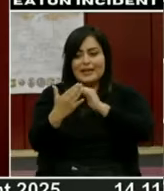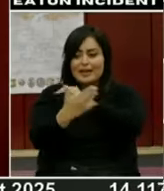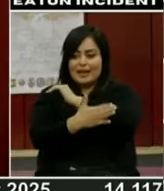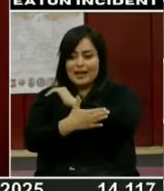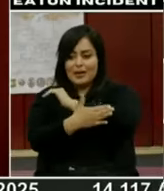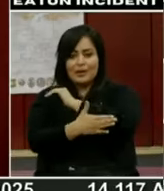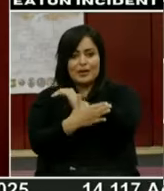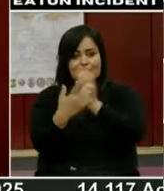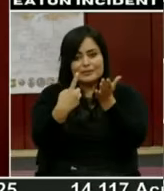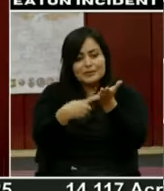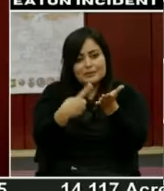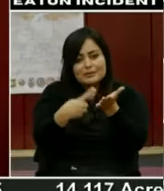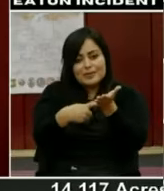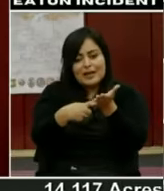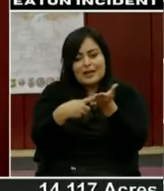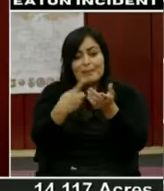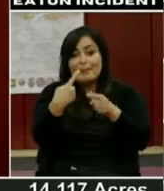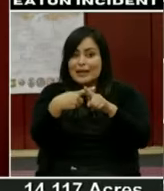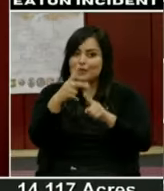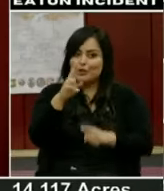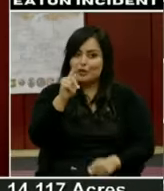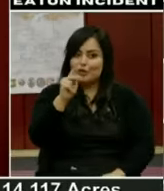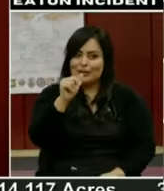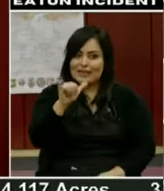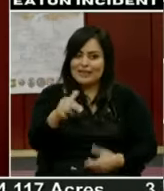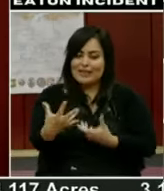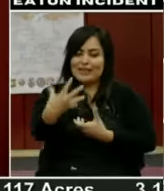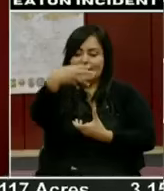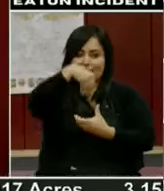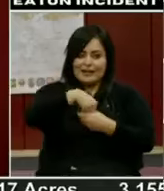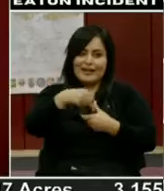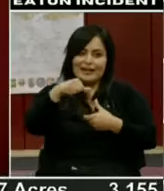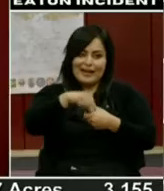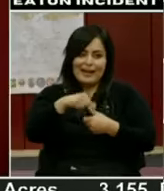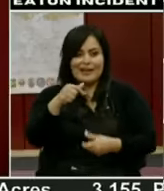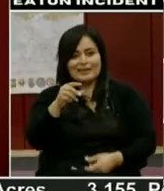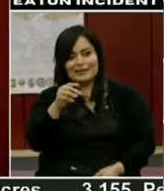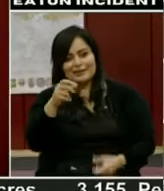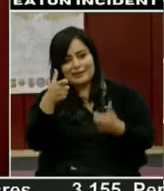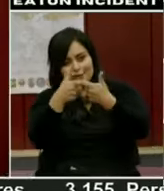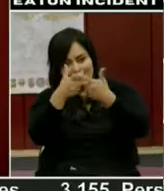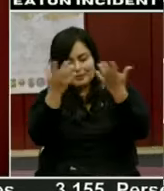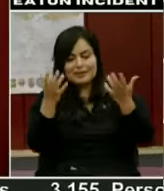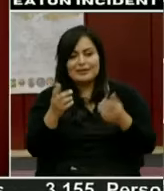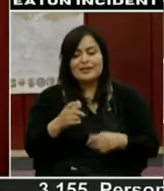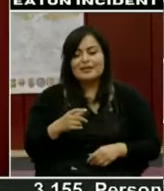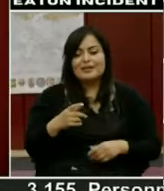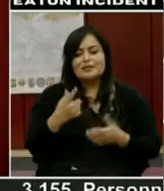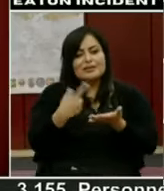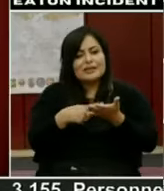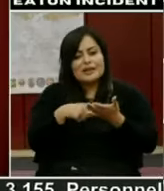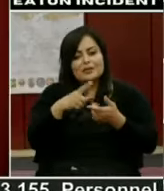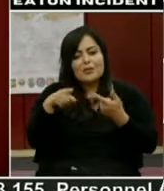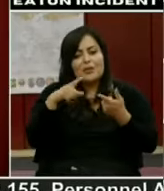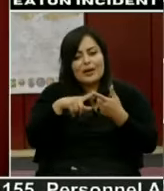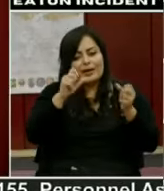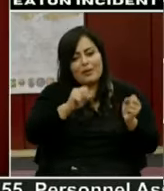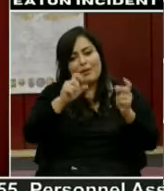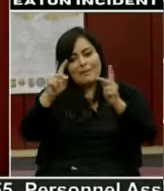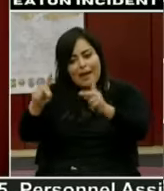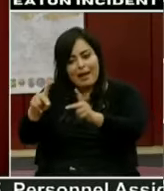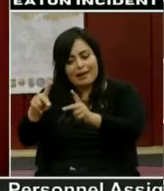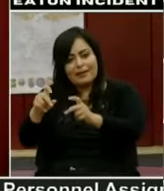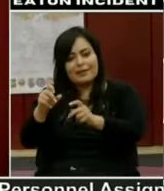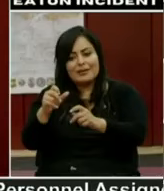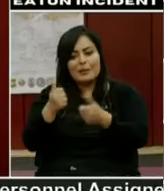to talk about, and the utility companies, on where we can let people back in and where we cannot. So the areas where the fire did burn, it's